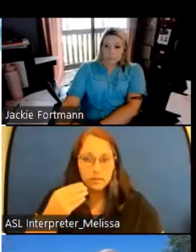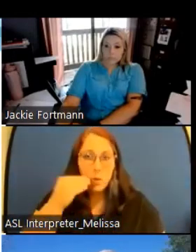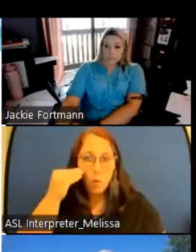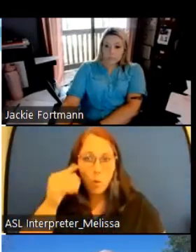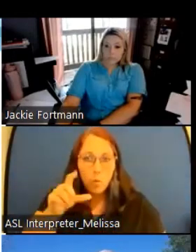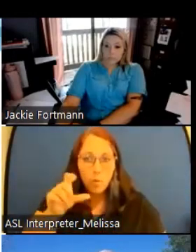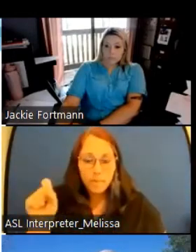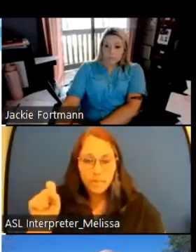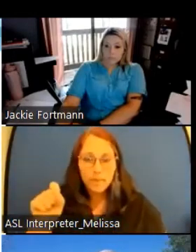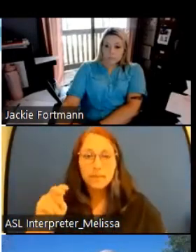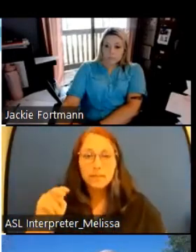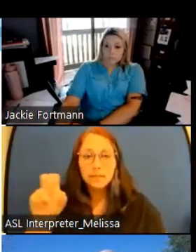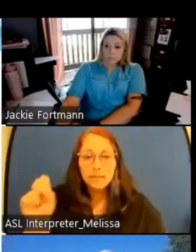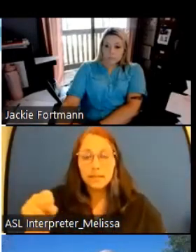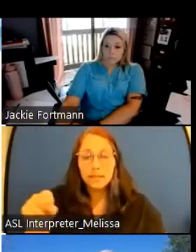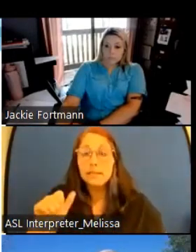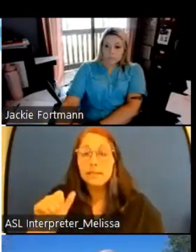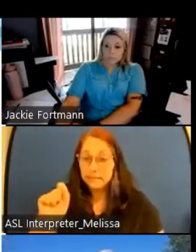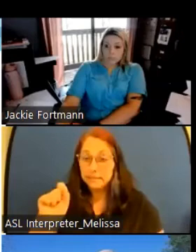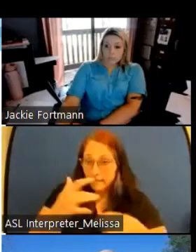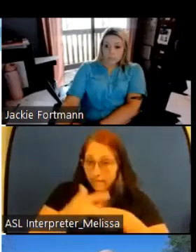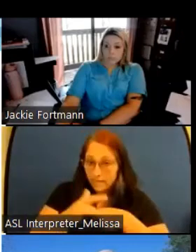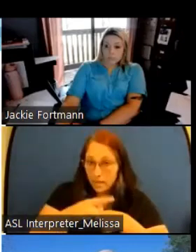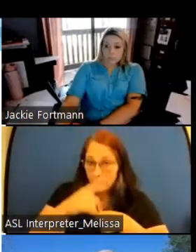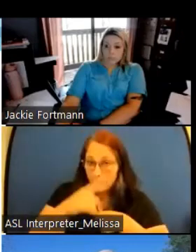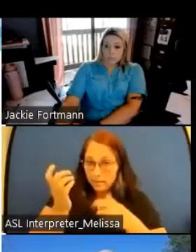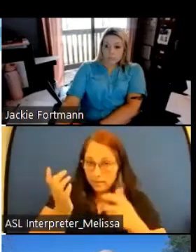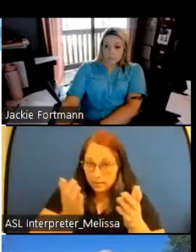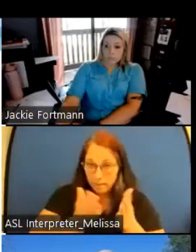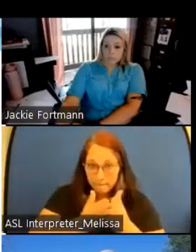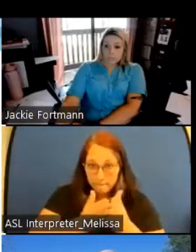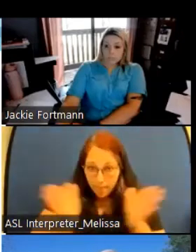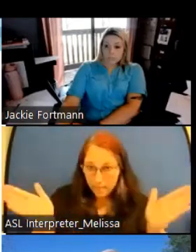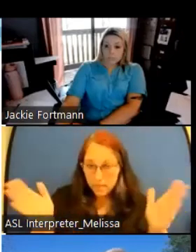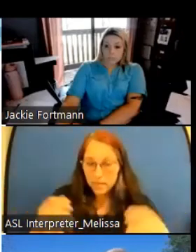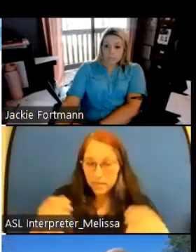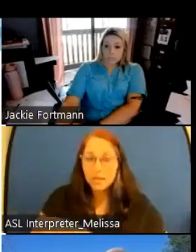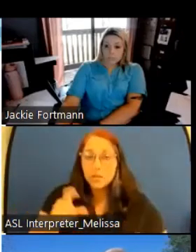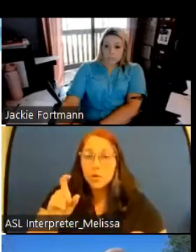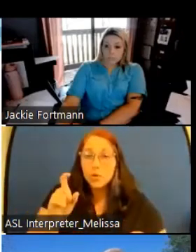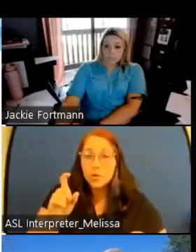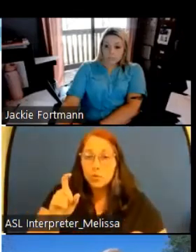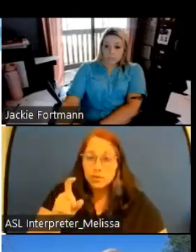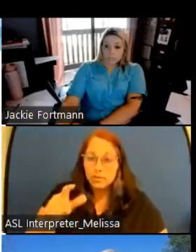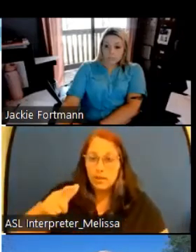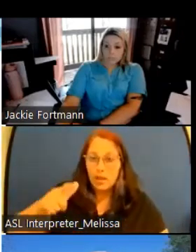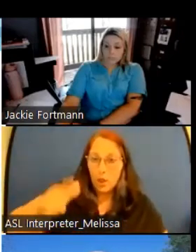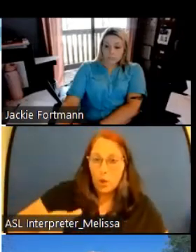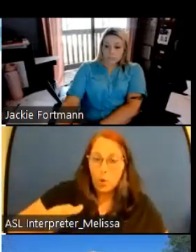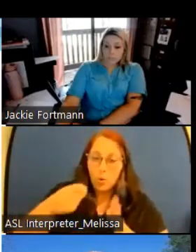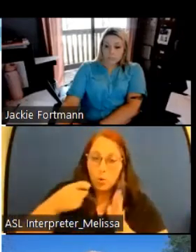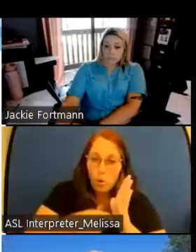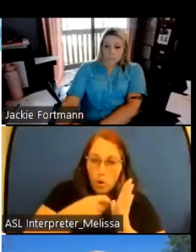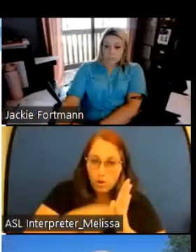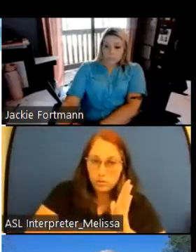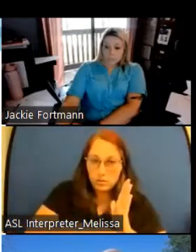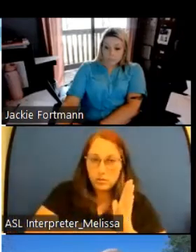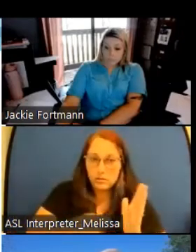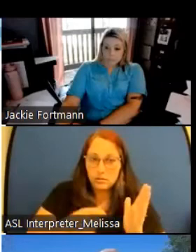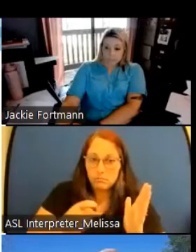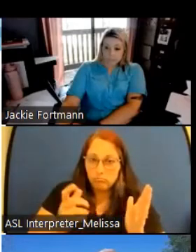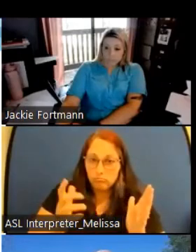It's available because it's public transportation. It's available to everyone at a low cost. We also offer, as you can see in the